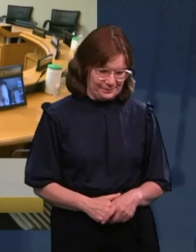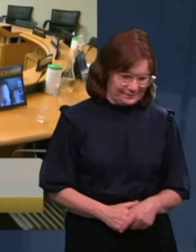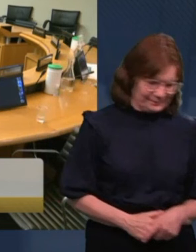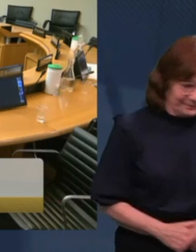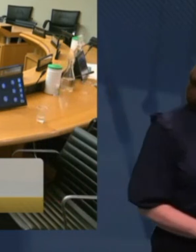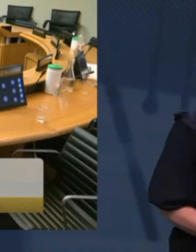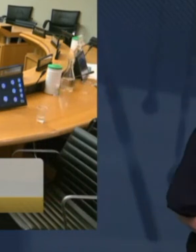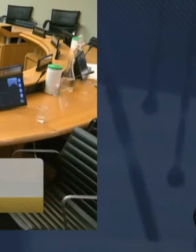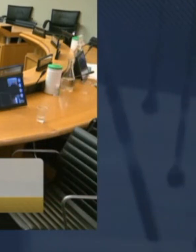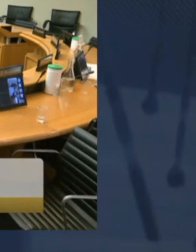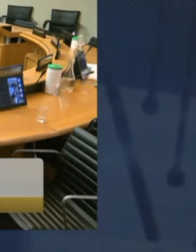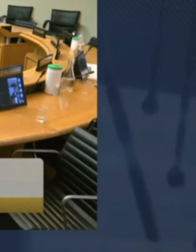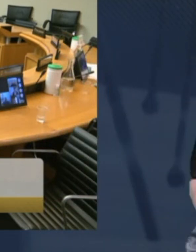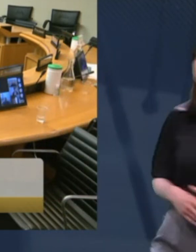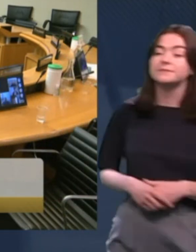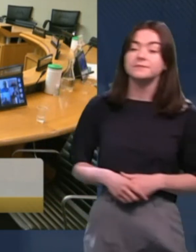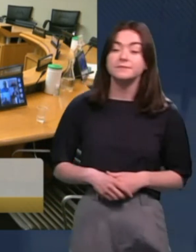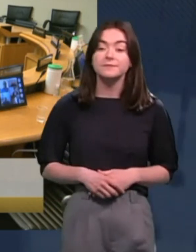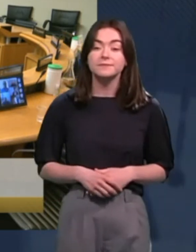Yeah,